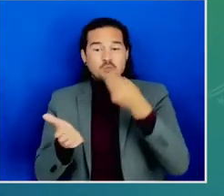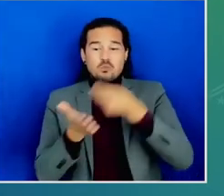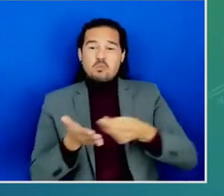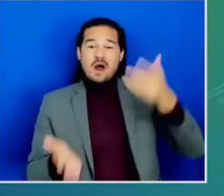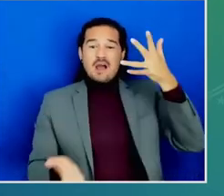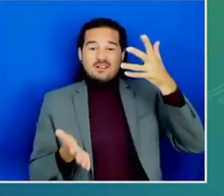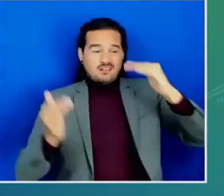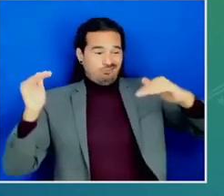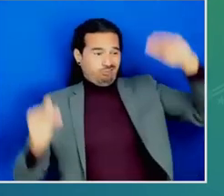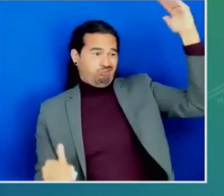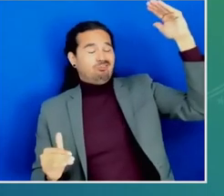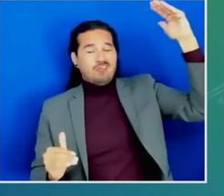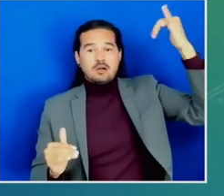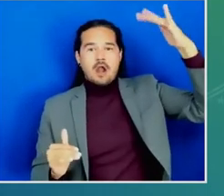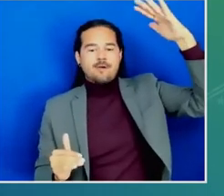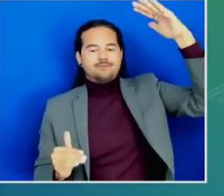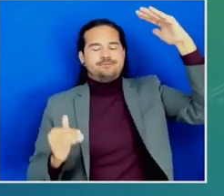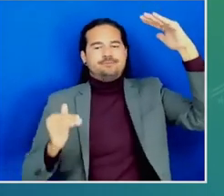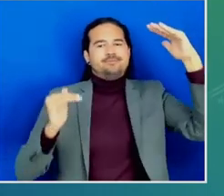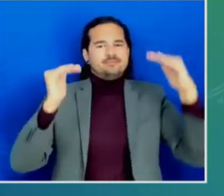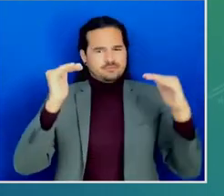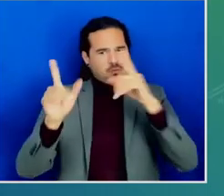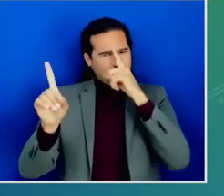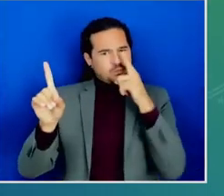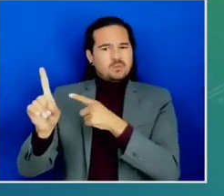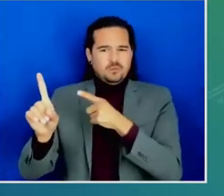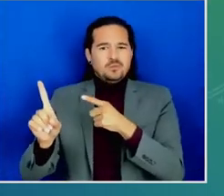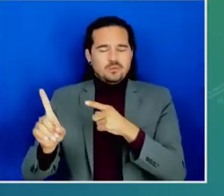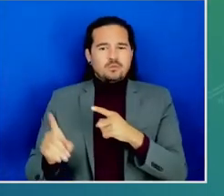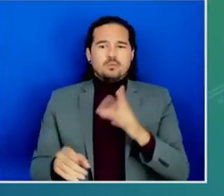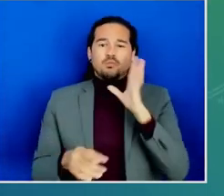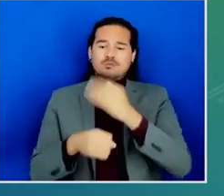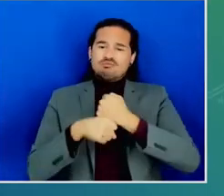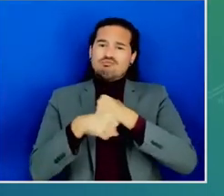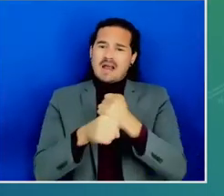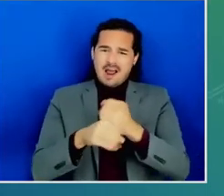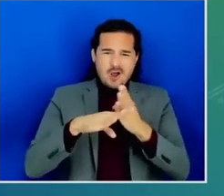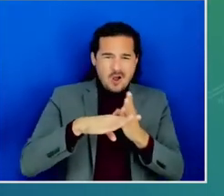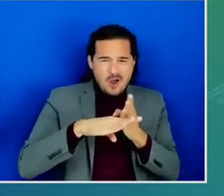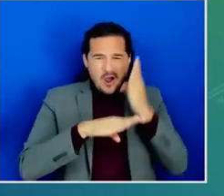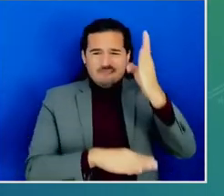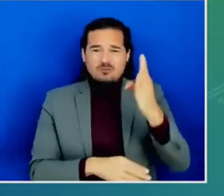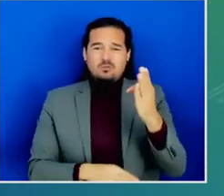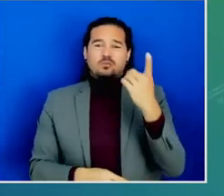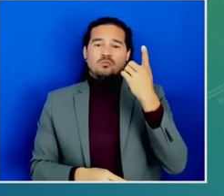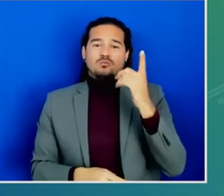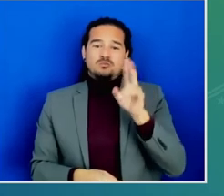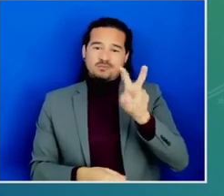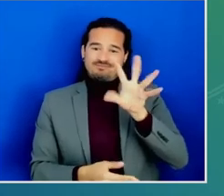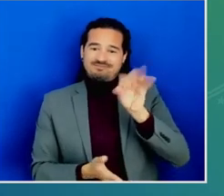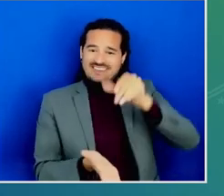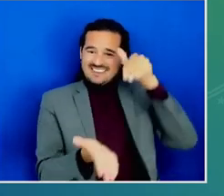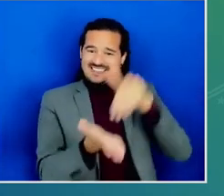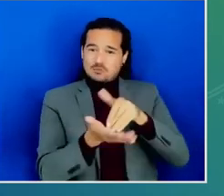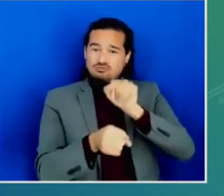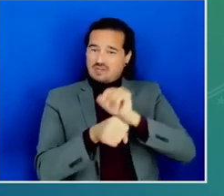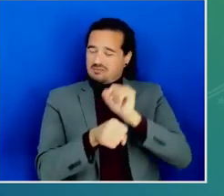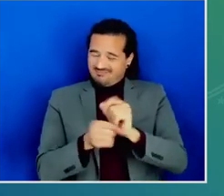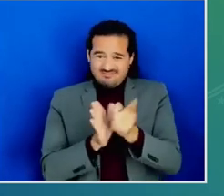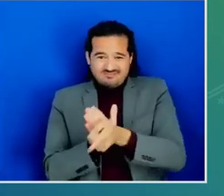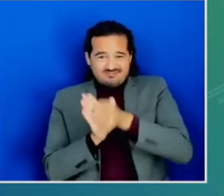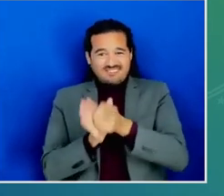home ownership. We're going to create more than 250,000 jobs right away to do things like working toward